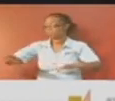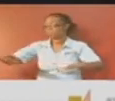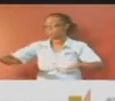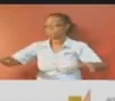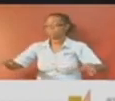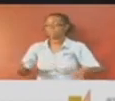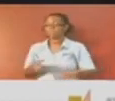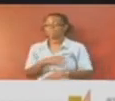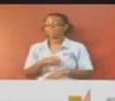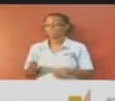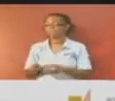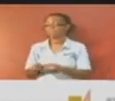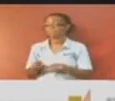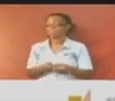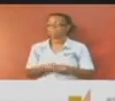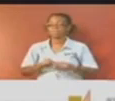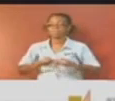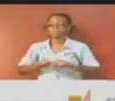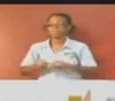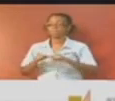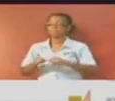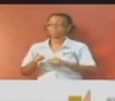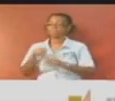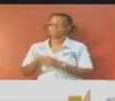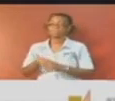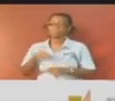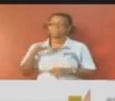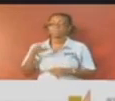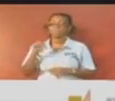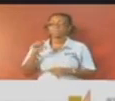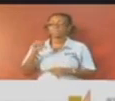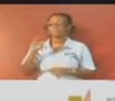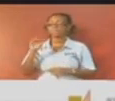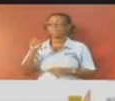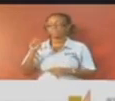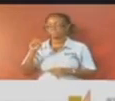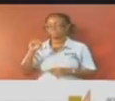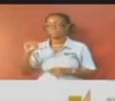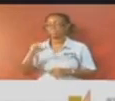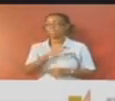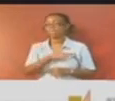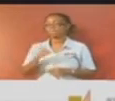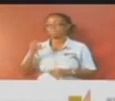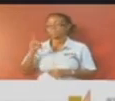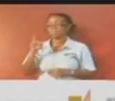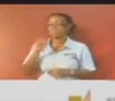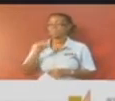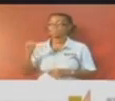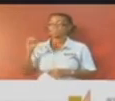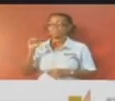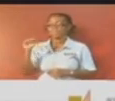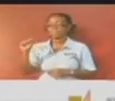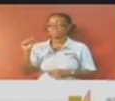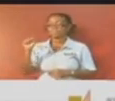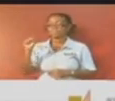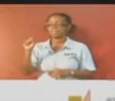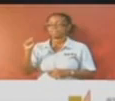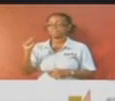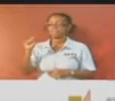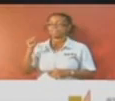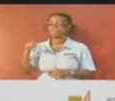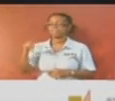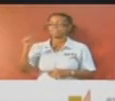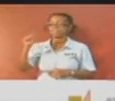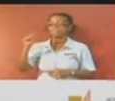to continuing cases in Kearney and Victoria and St. Patrick. And as we moved from week 14 to 15,